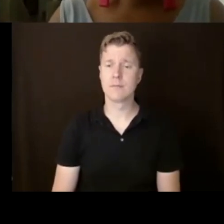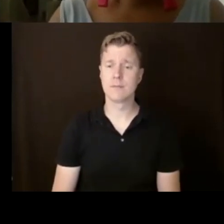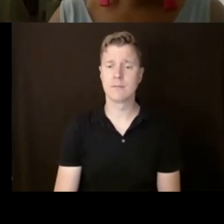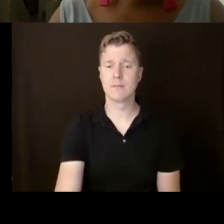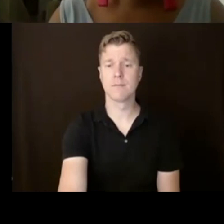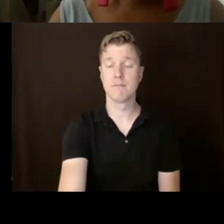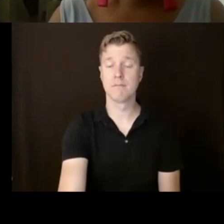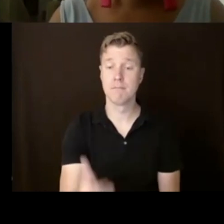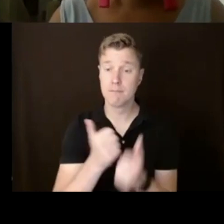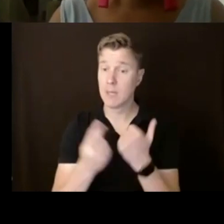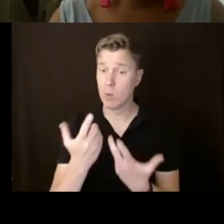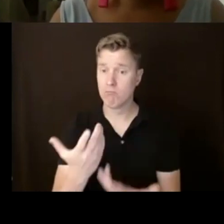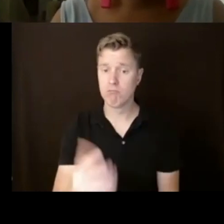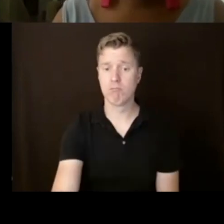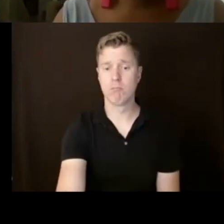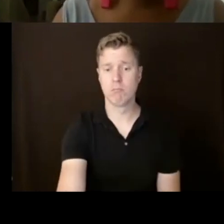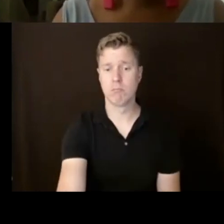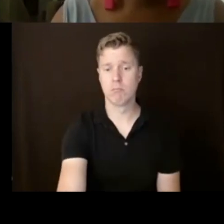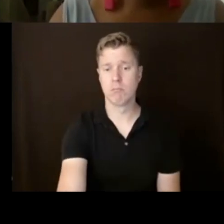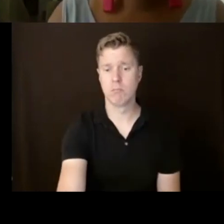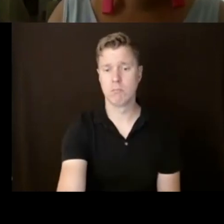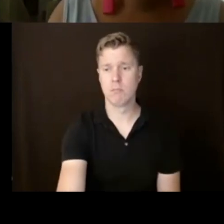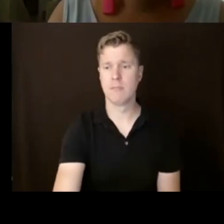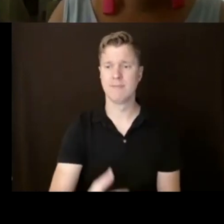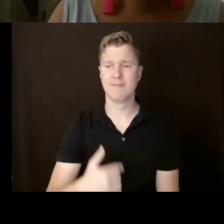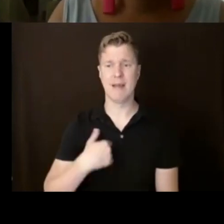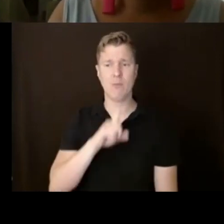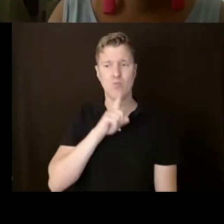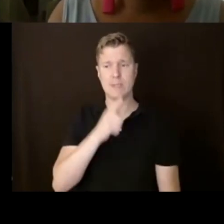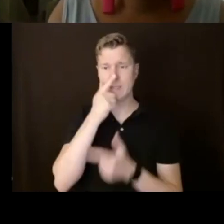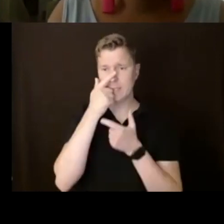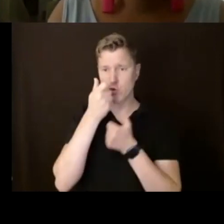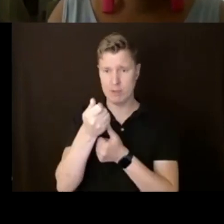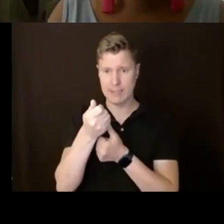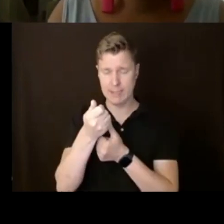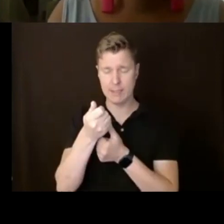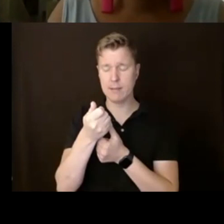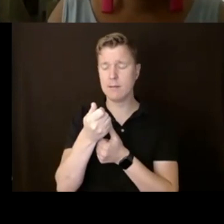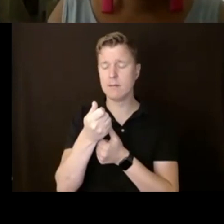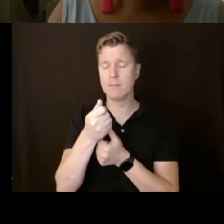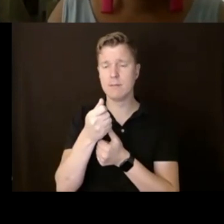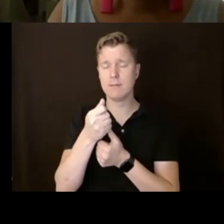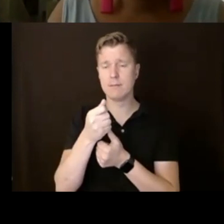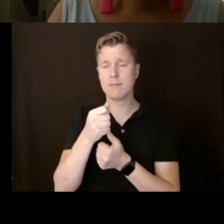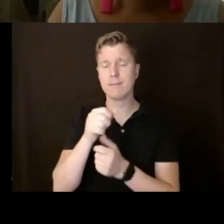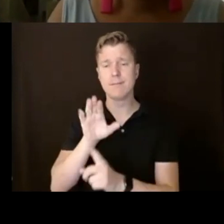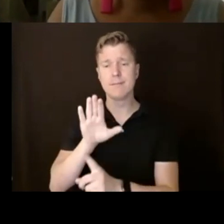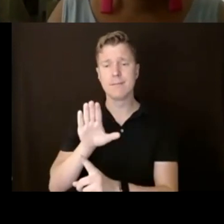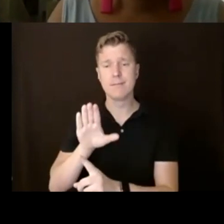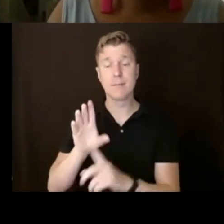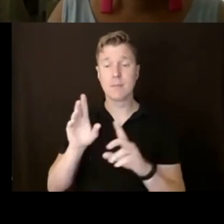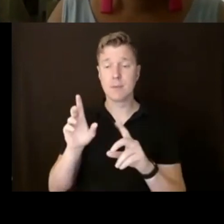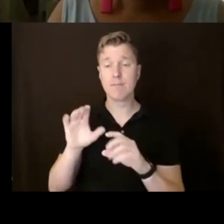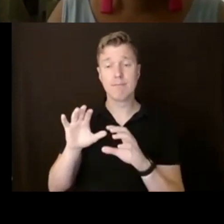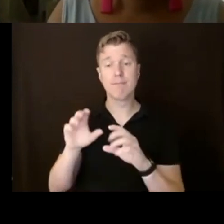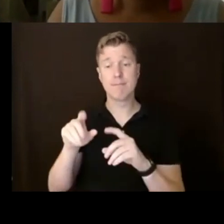Anyone? I'm really interested in the folks who have